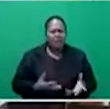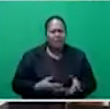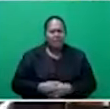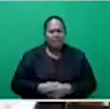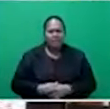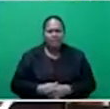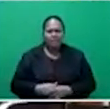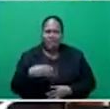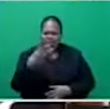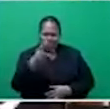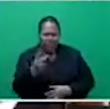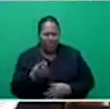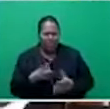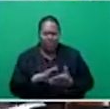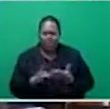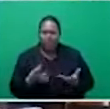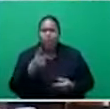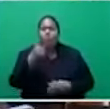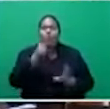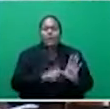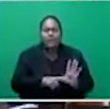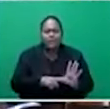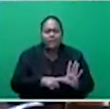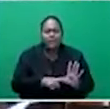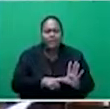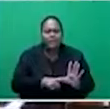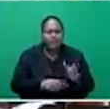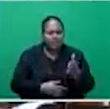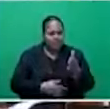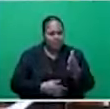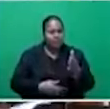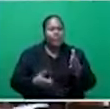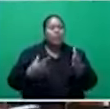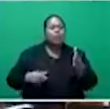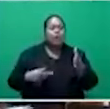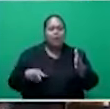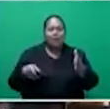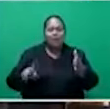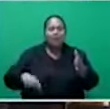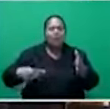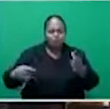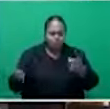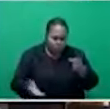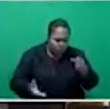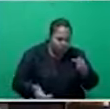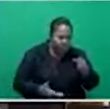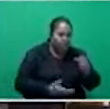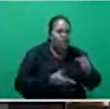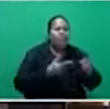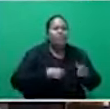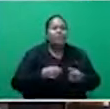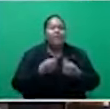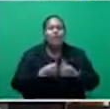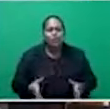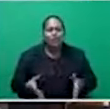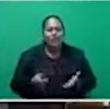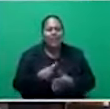$3,000? $2,500 in 1 year. But why do they continue to cut cane? Because they lose their lease if they stop planting